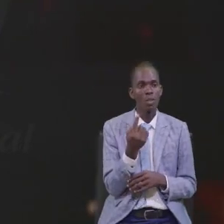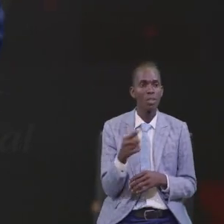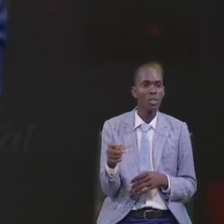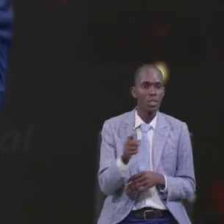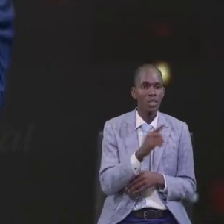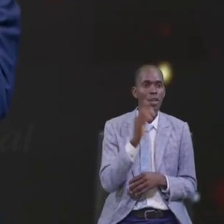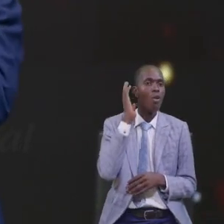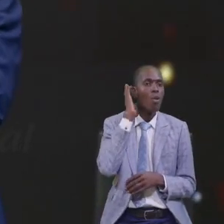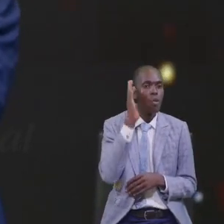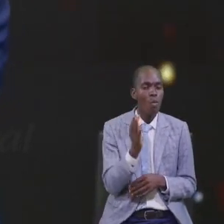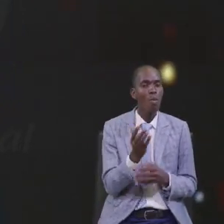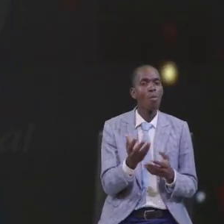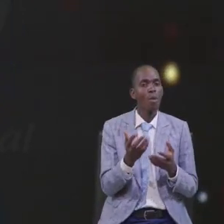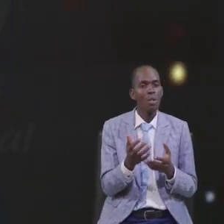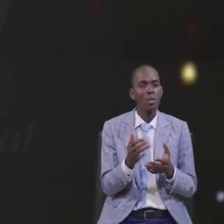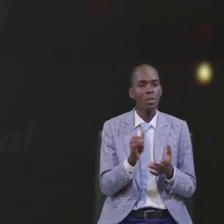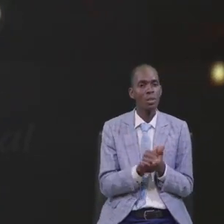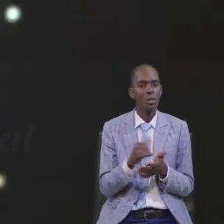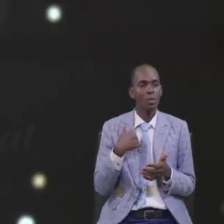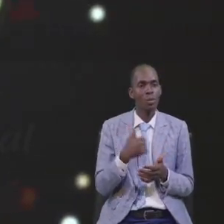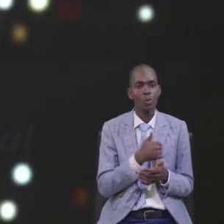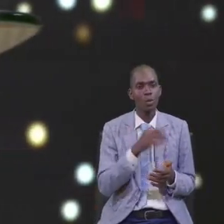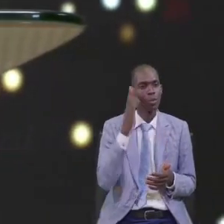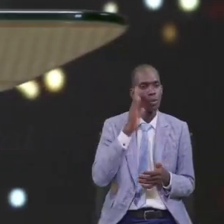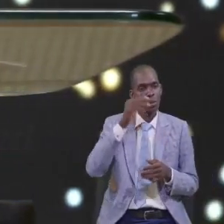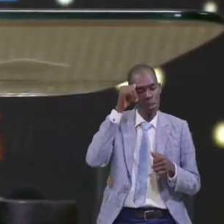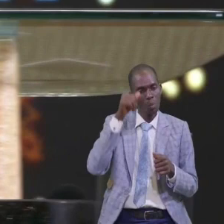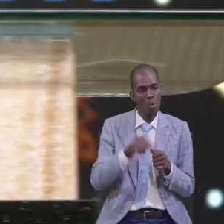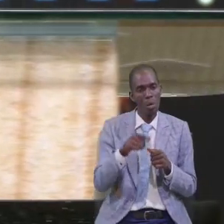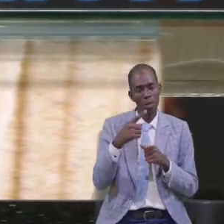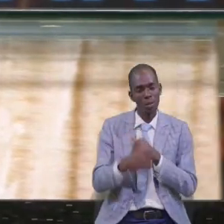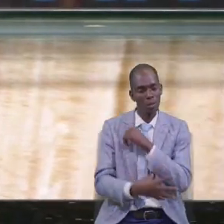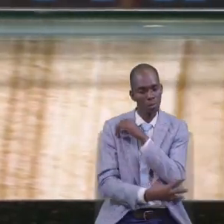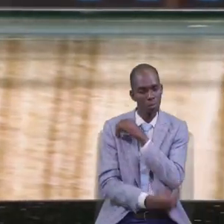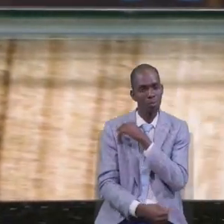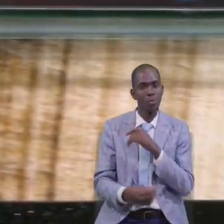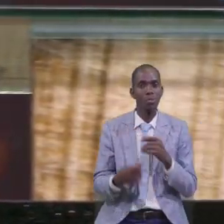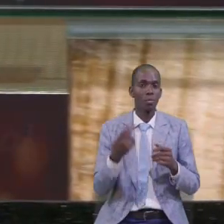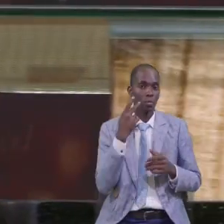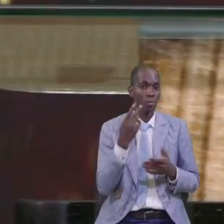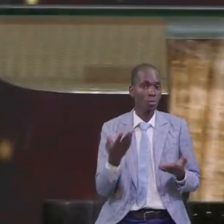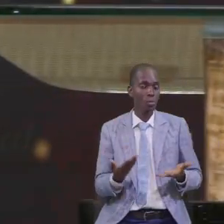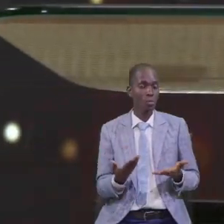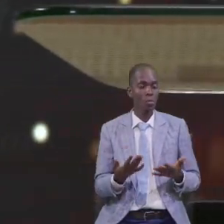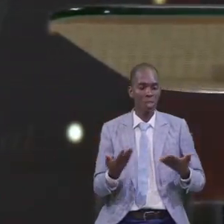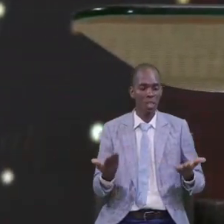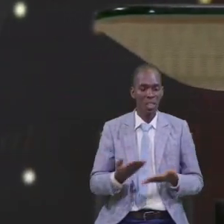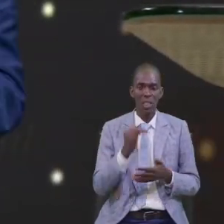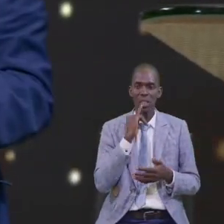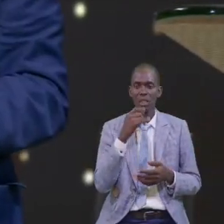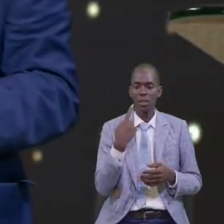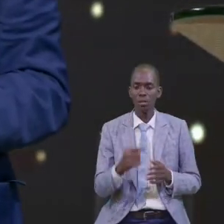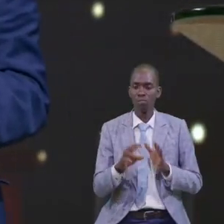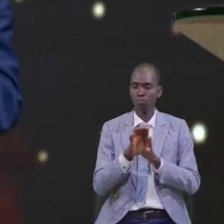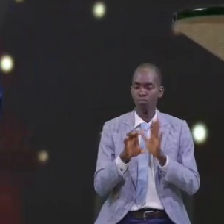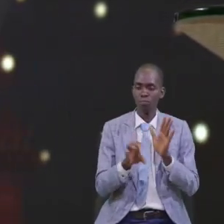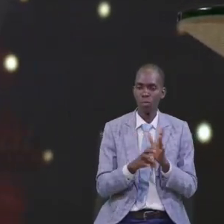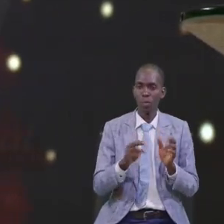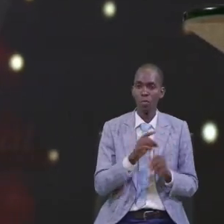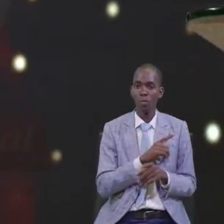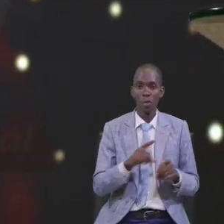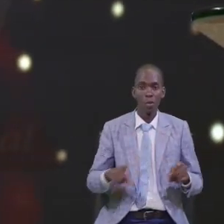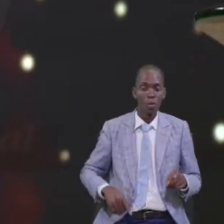would that we should remember the poor. They said, you know, here is the commandment of the Lord, the poor you have with